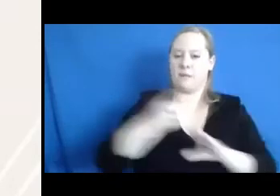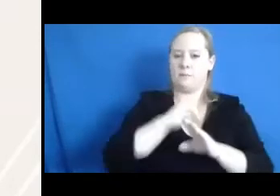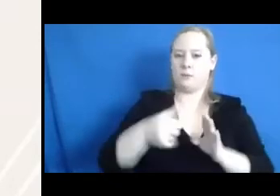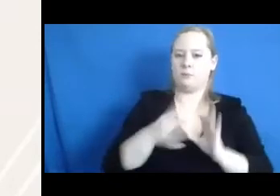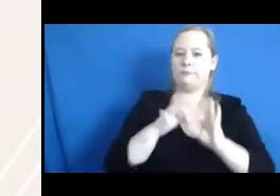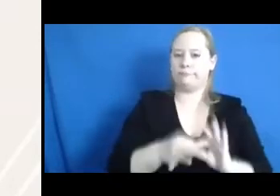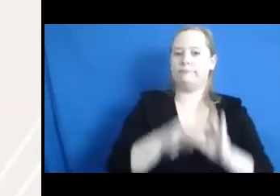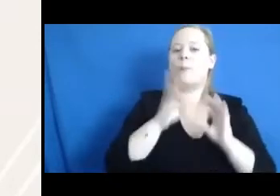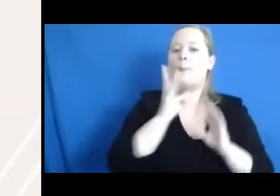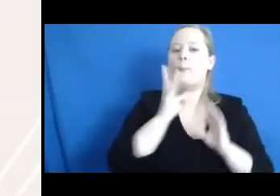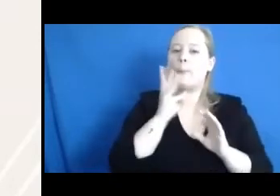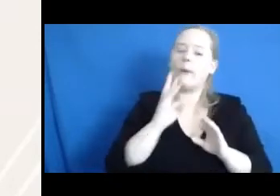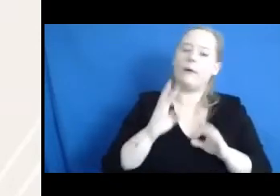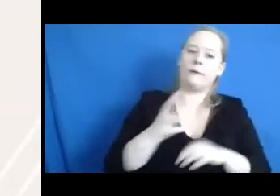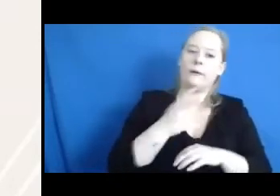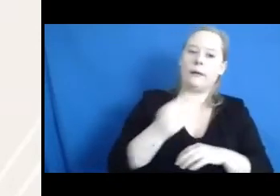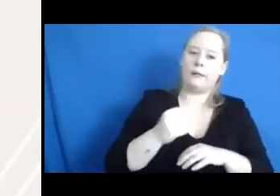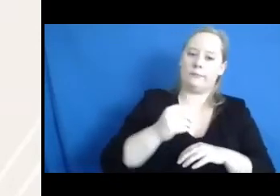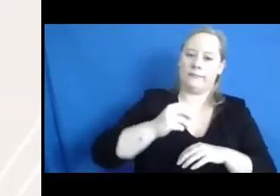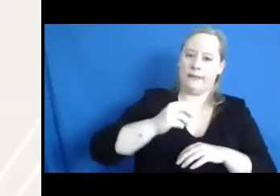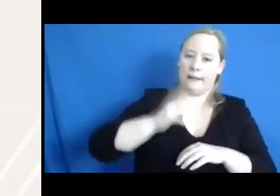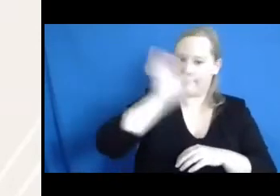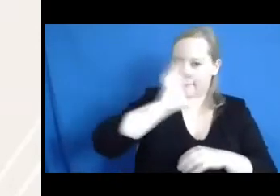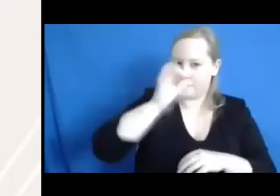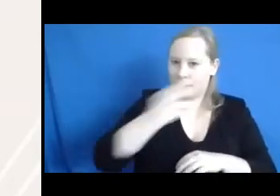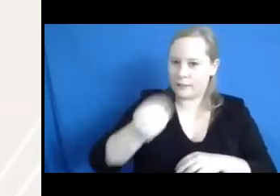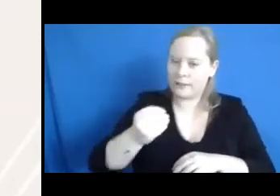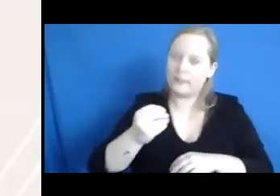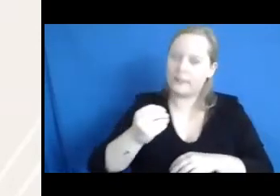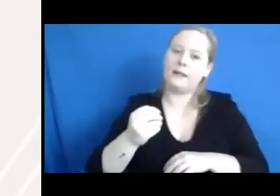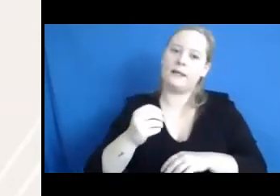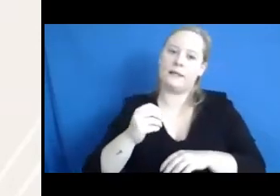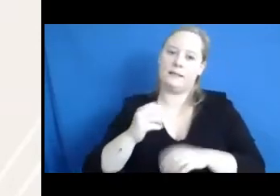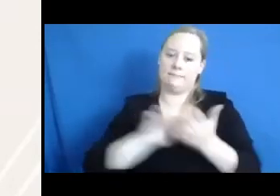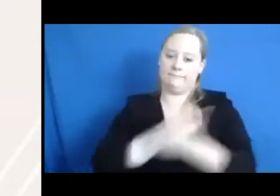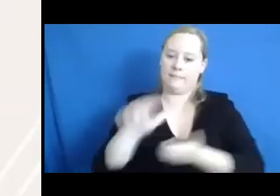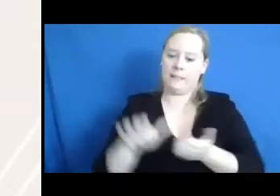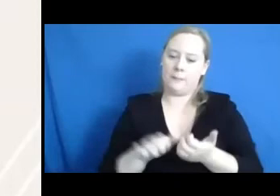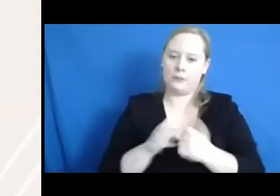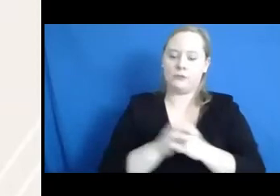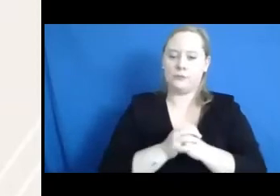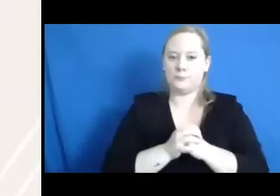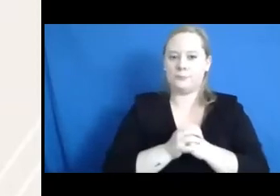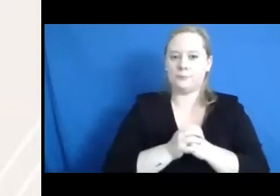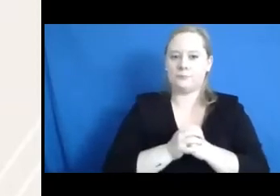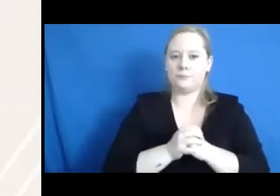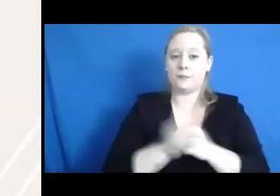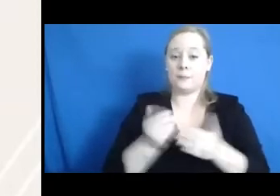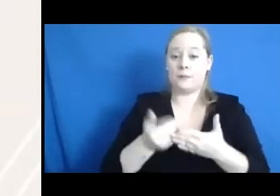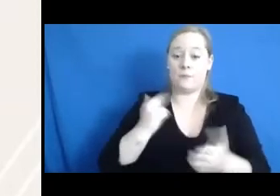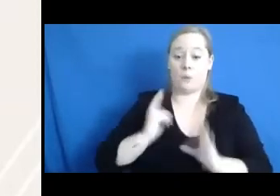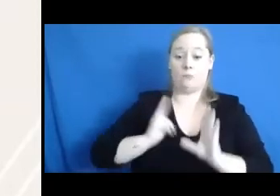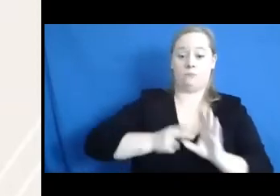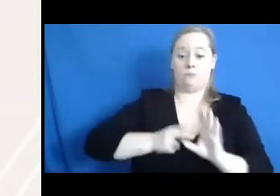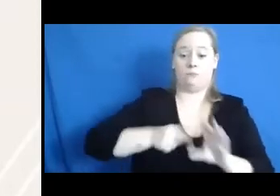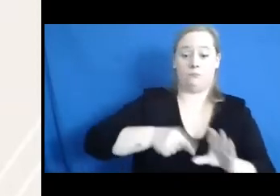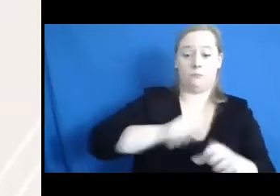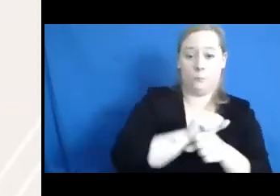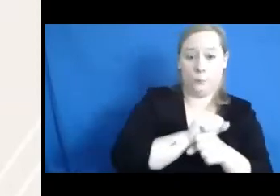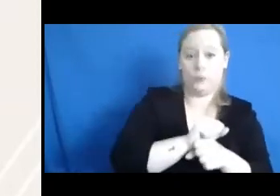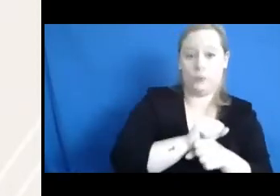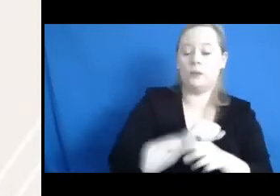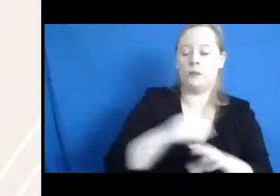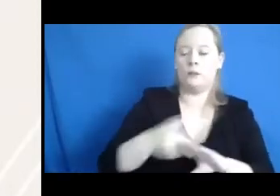source water investigations, and environmental contamination. Prior to joining the New Mexico Water Science Center, she worked for